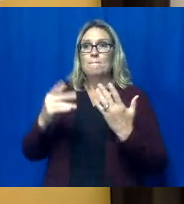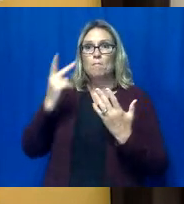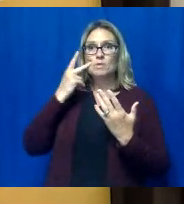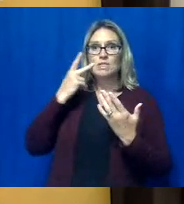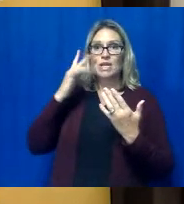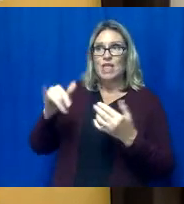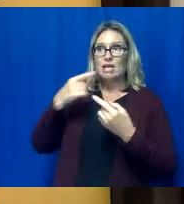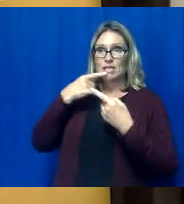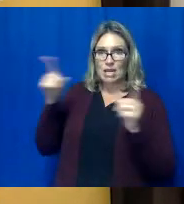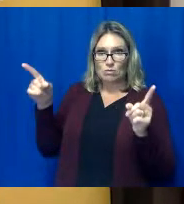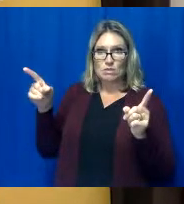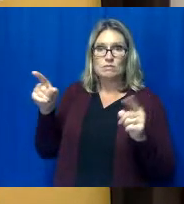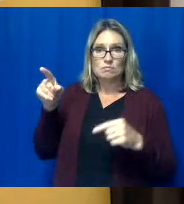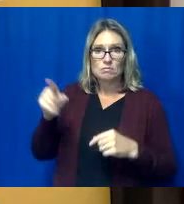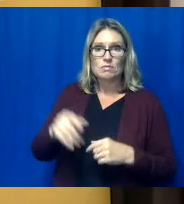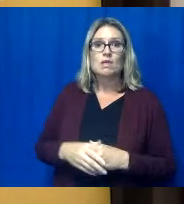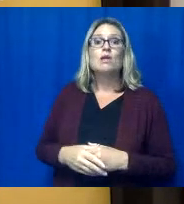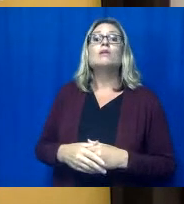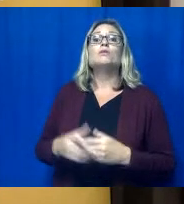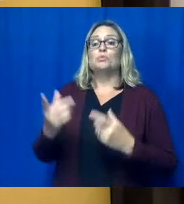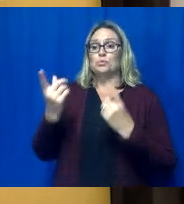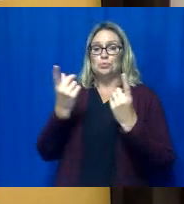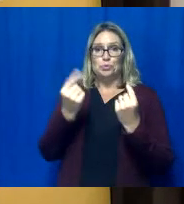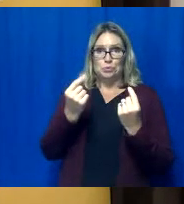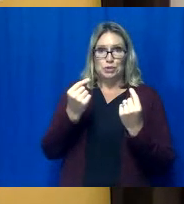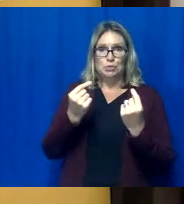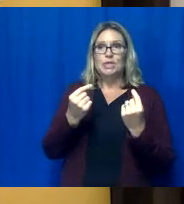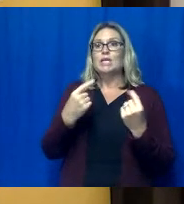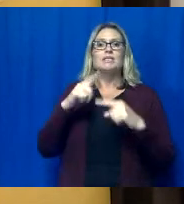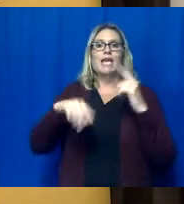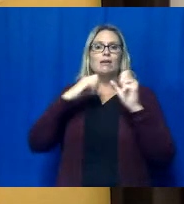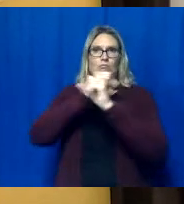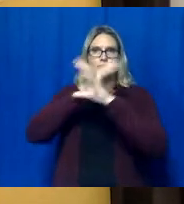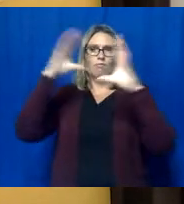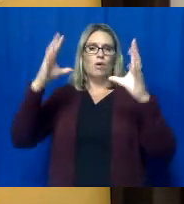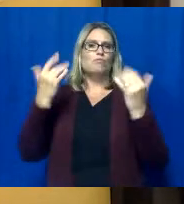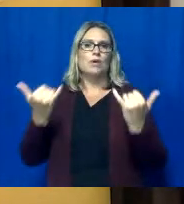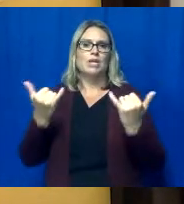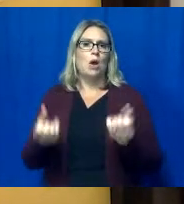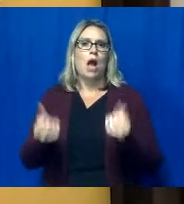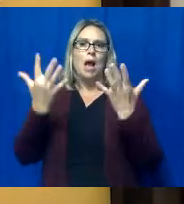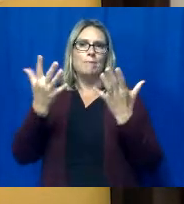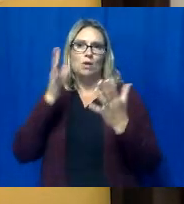announced and some of the things that we're doing that will be, of course, as always, evidence-based.